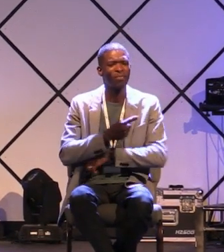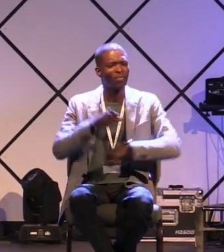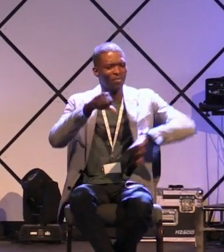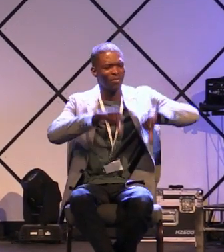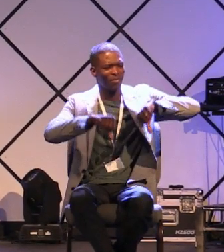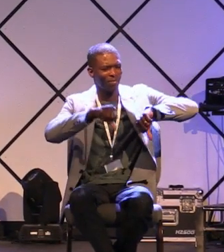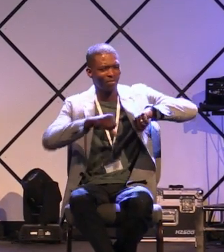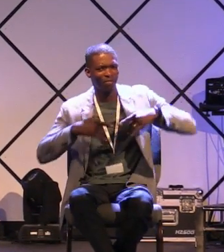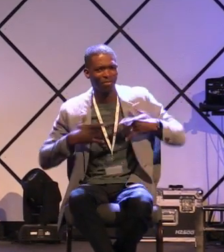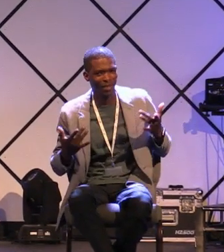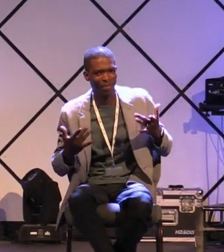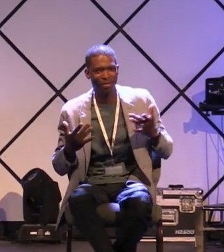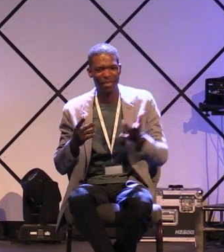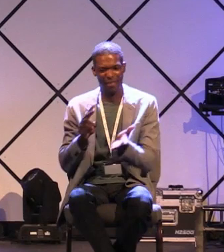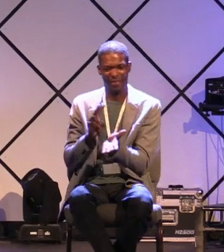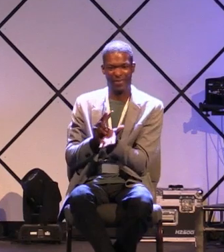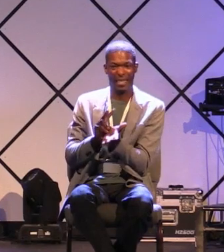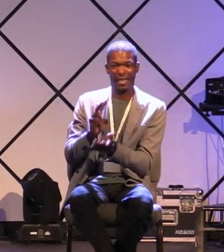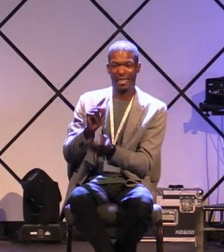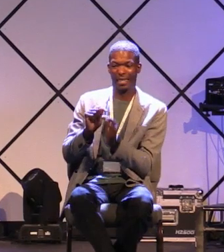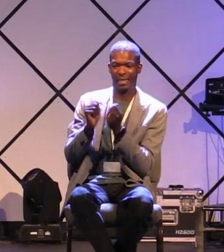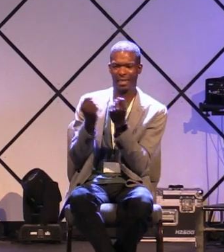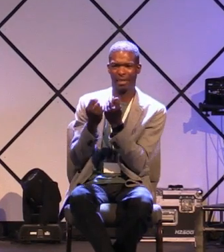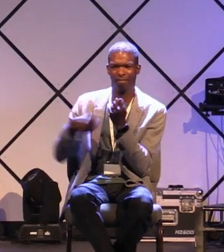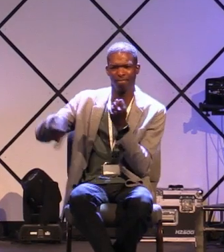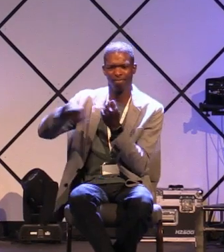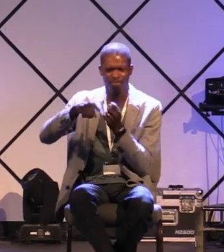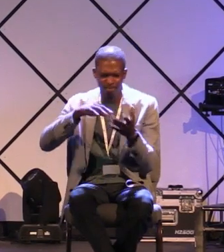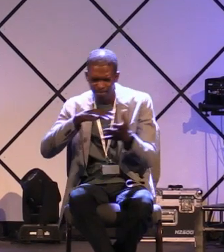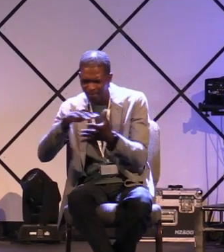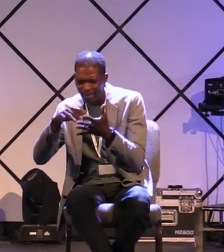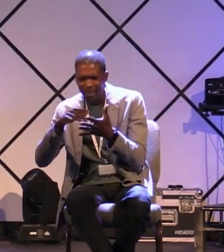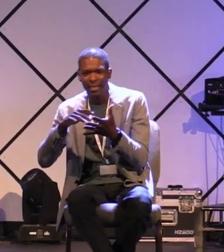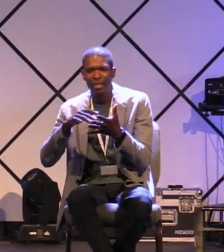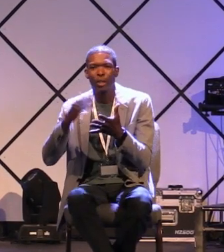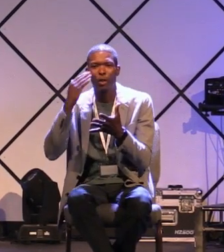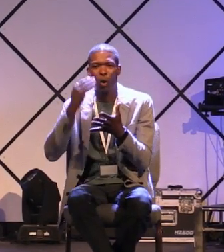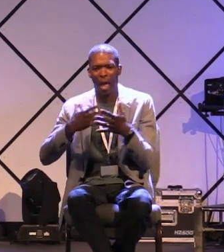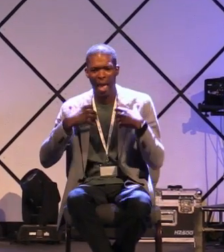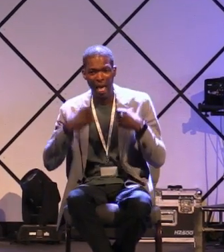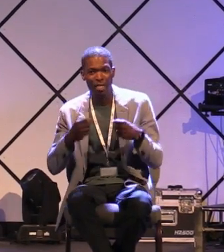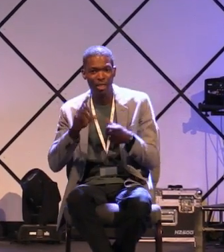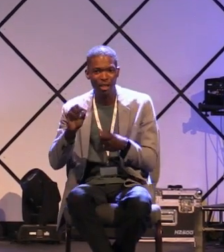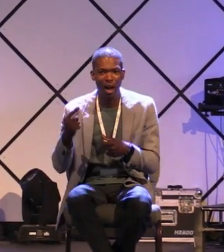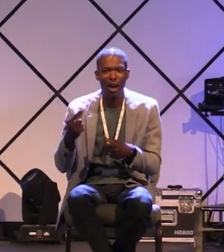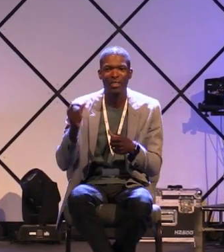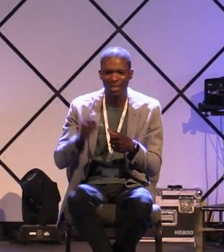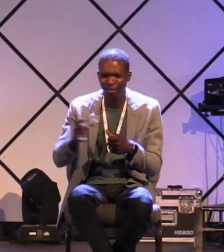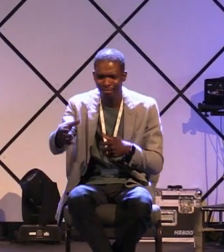represents our veterinarian research teams, which allow us to place healthier dogs. The experience of our